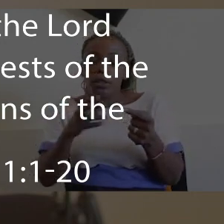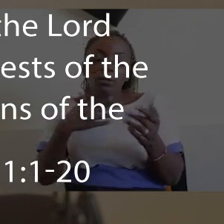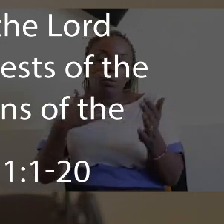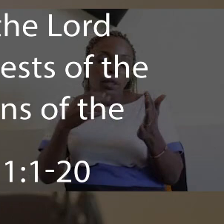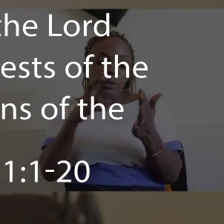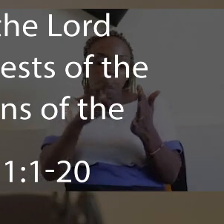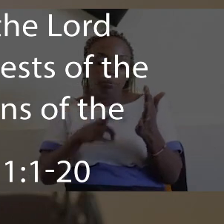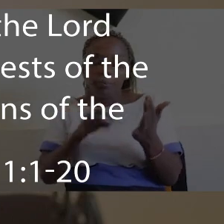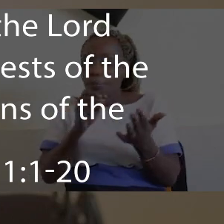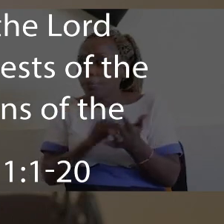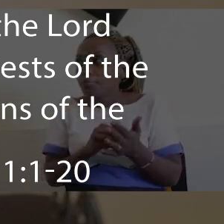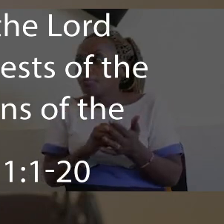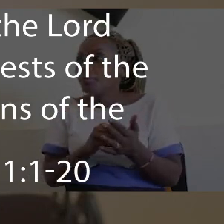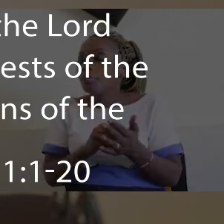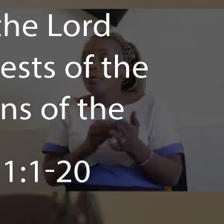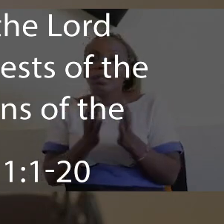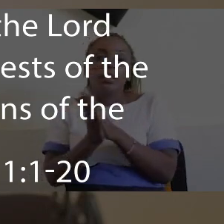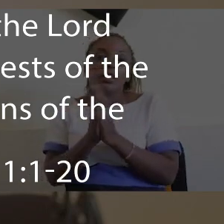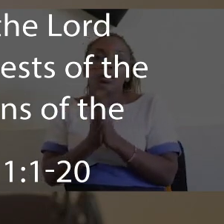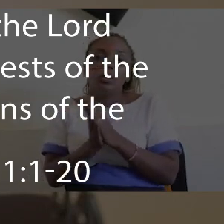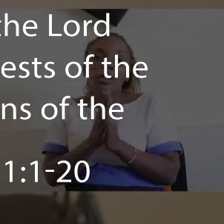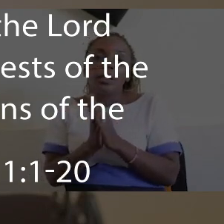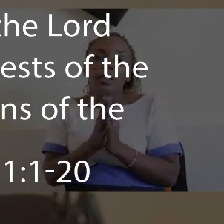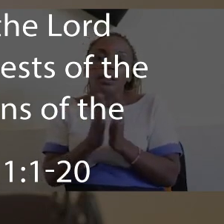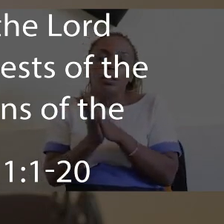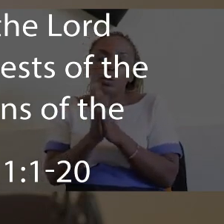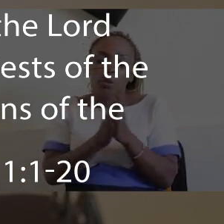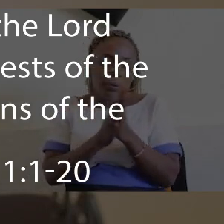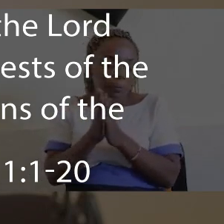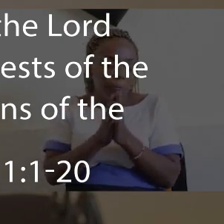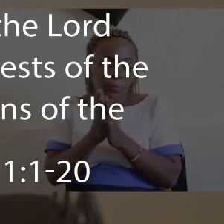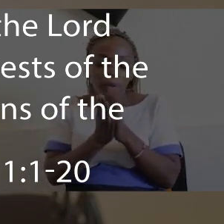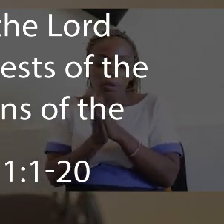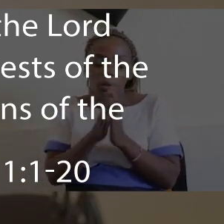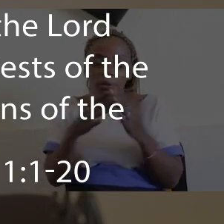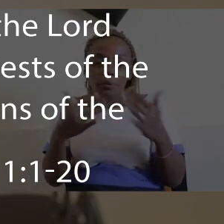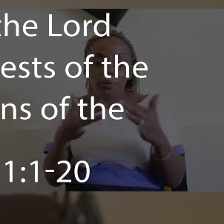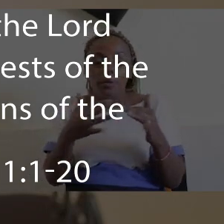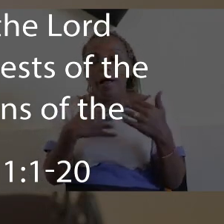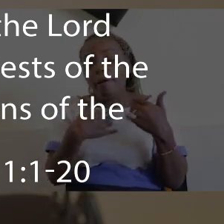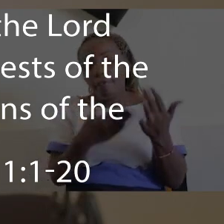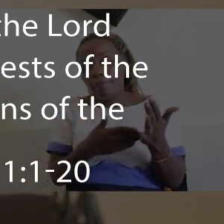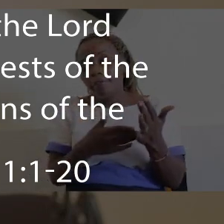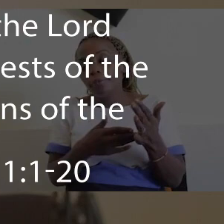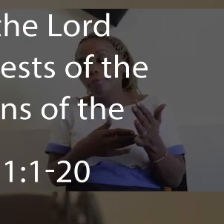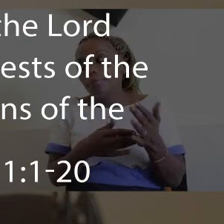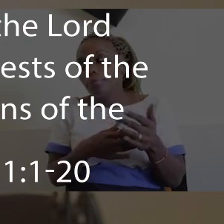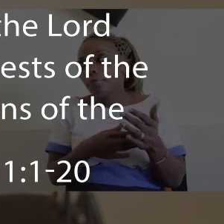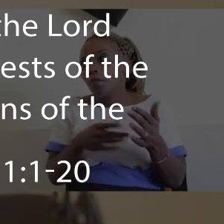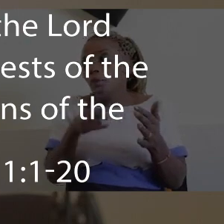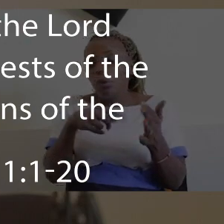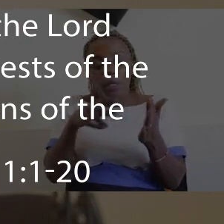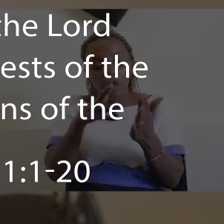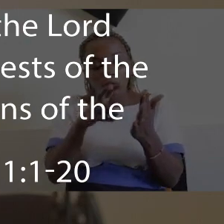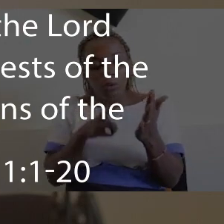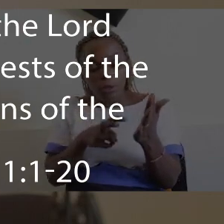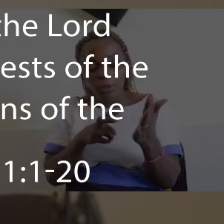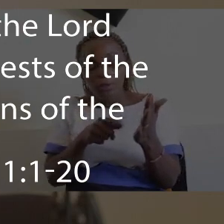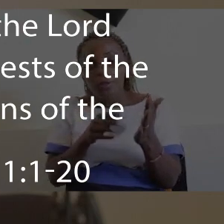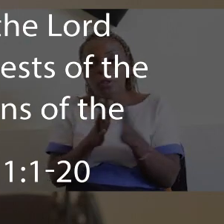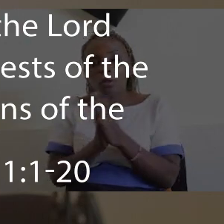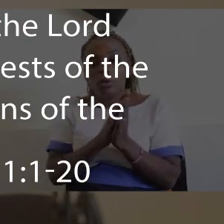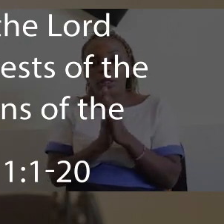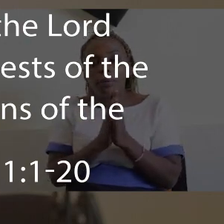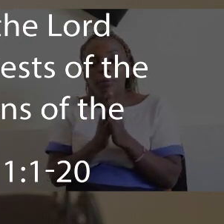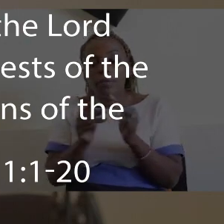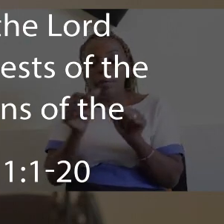to recount the story. This is a very interesting story. And so we look, this story